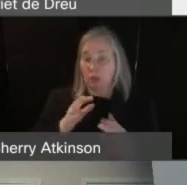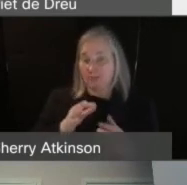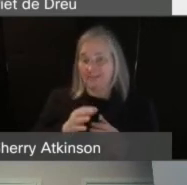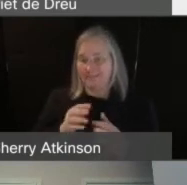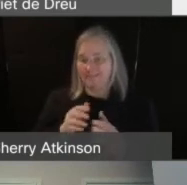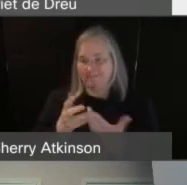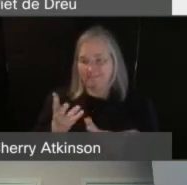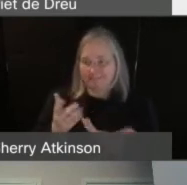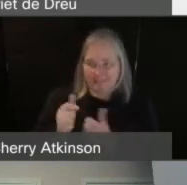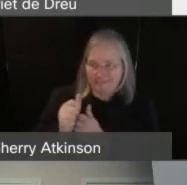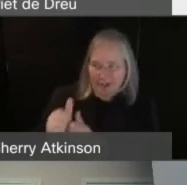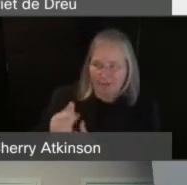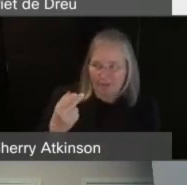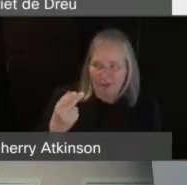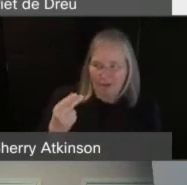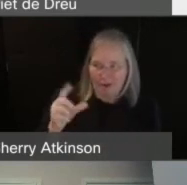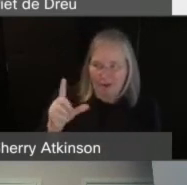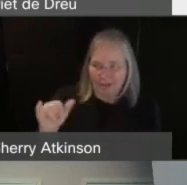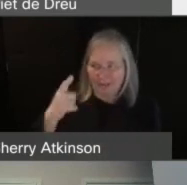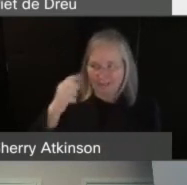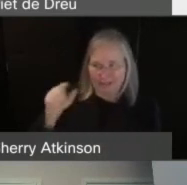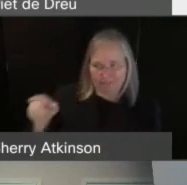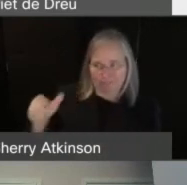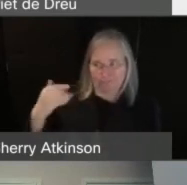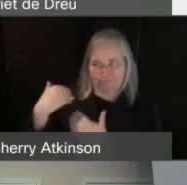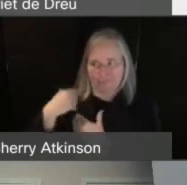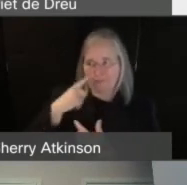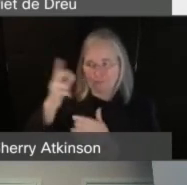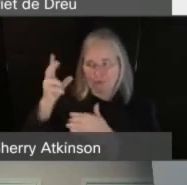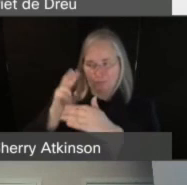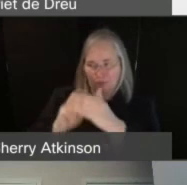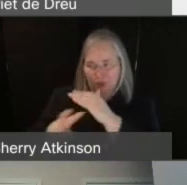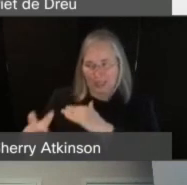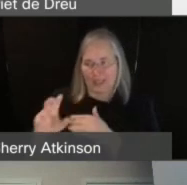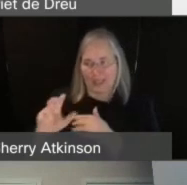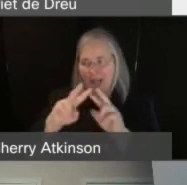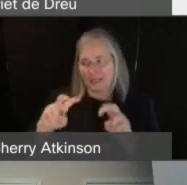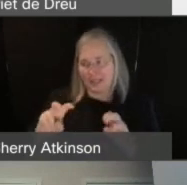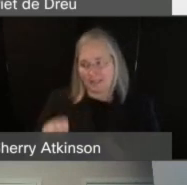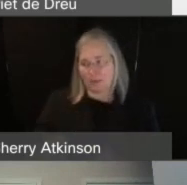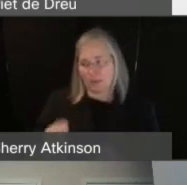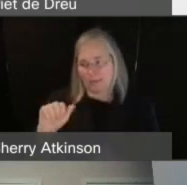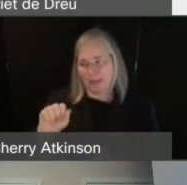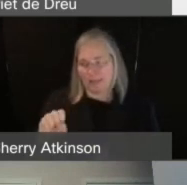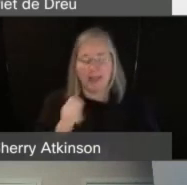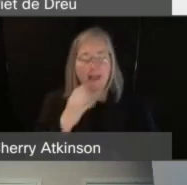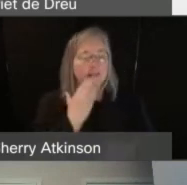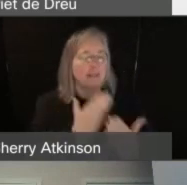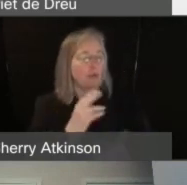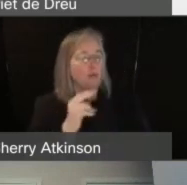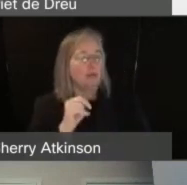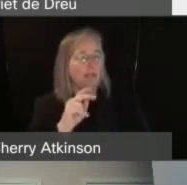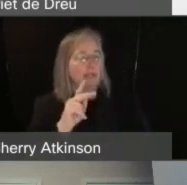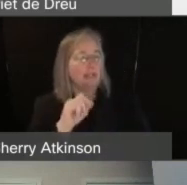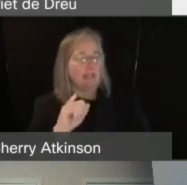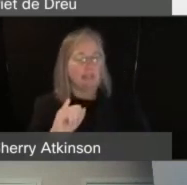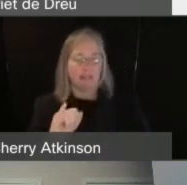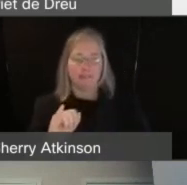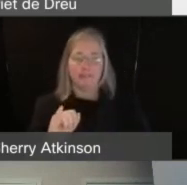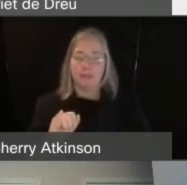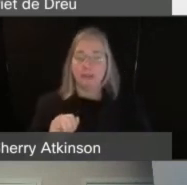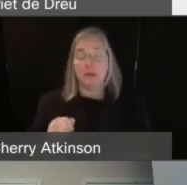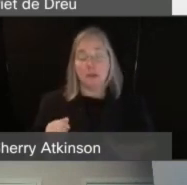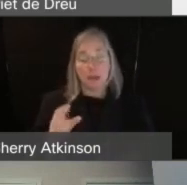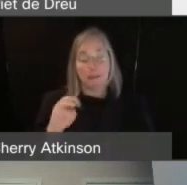projects the assessable base. Thank you, Nikki. So, Matt, there's a